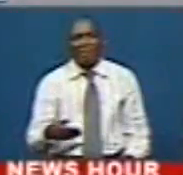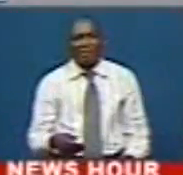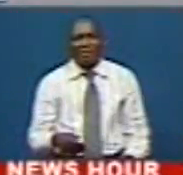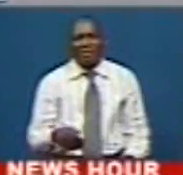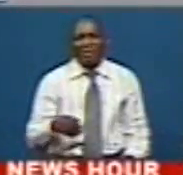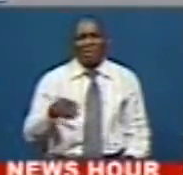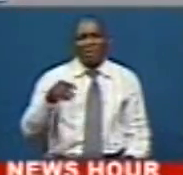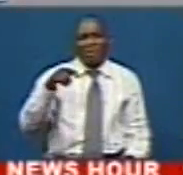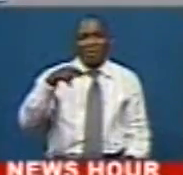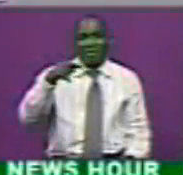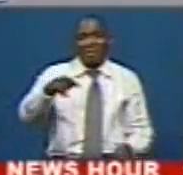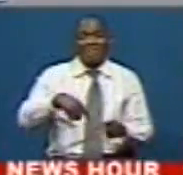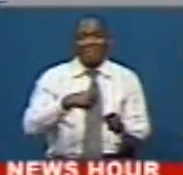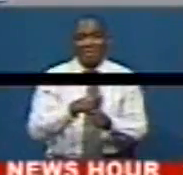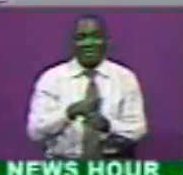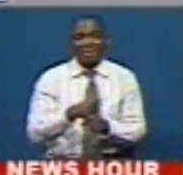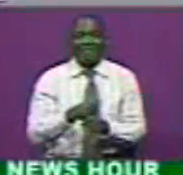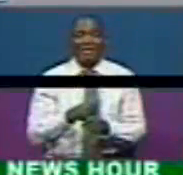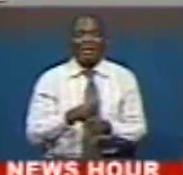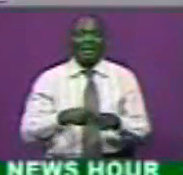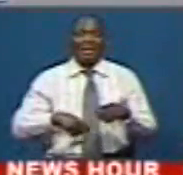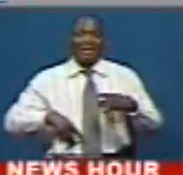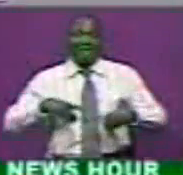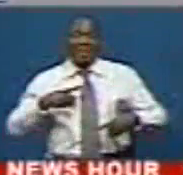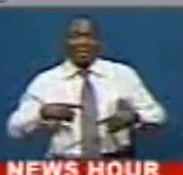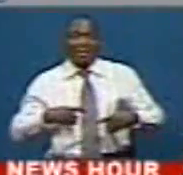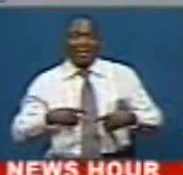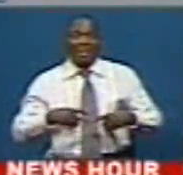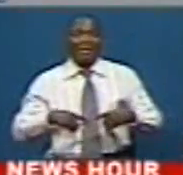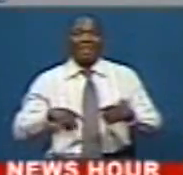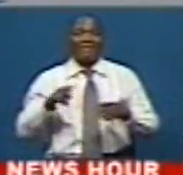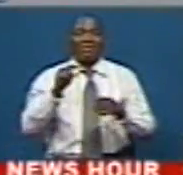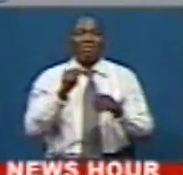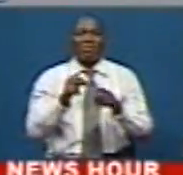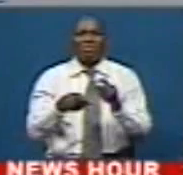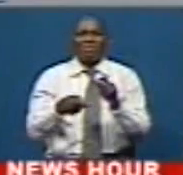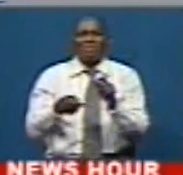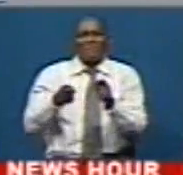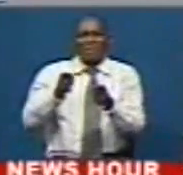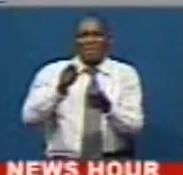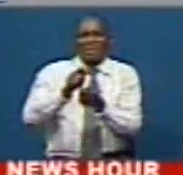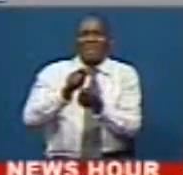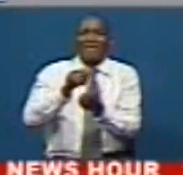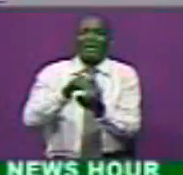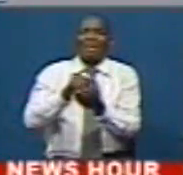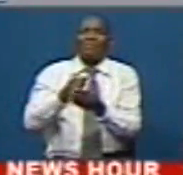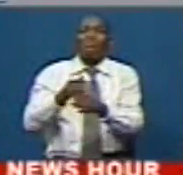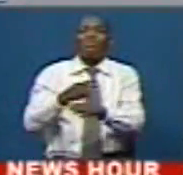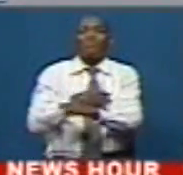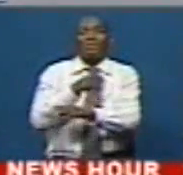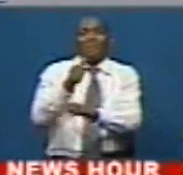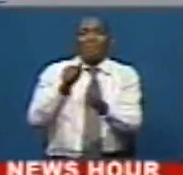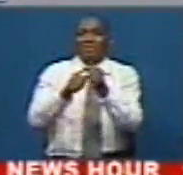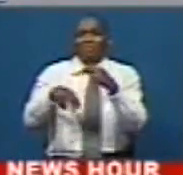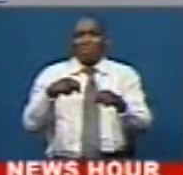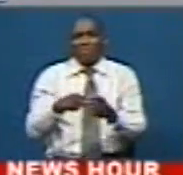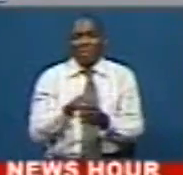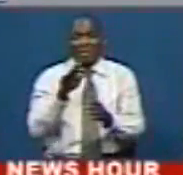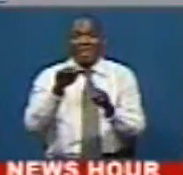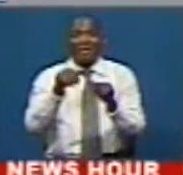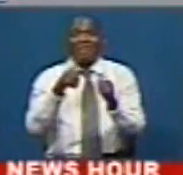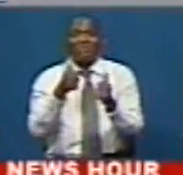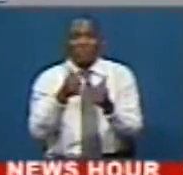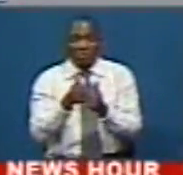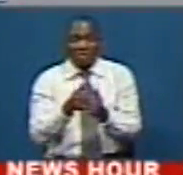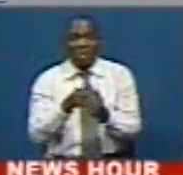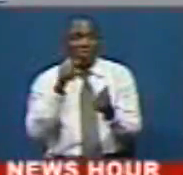for 2019, the arts and creative industry is to rebrand, revamp, and redefine itself without limitations in associations